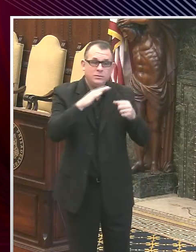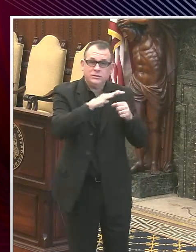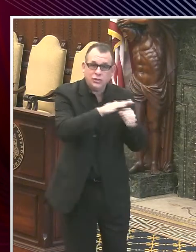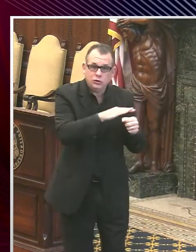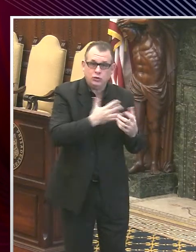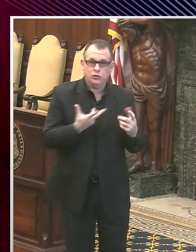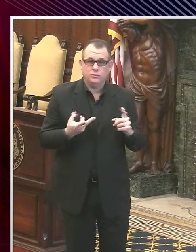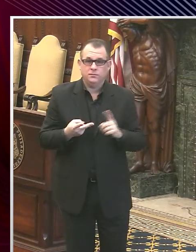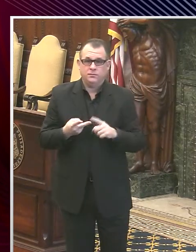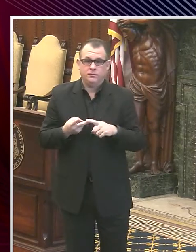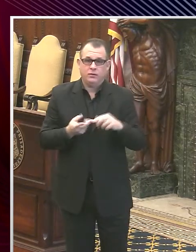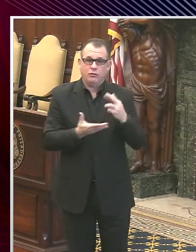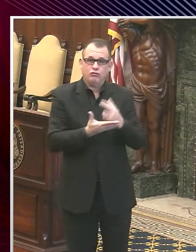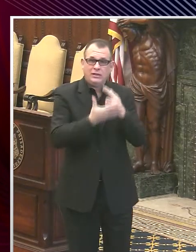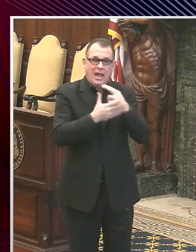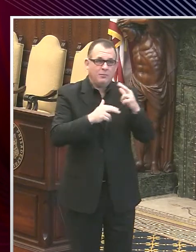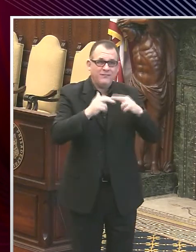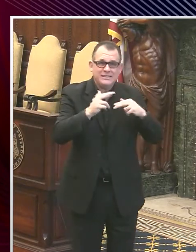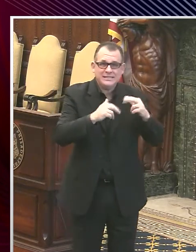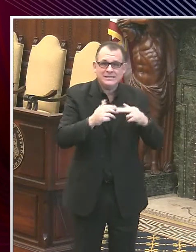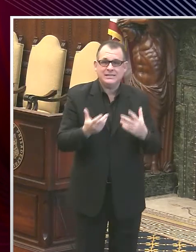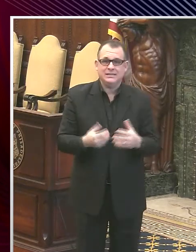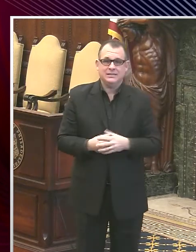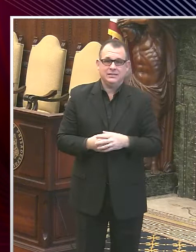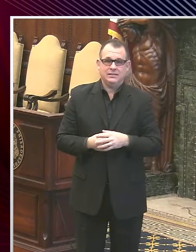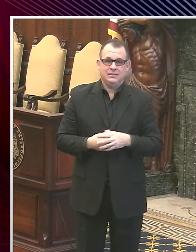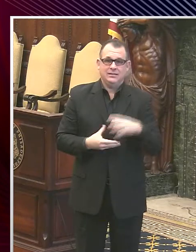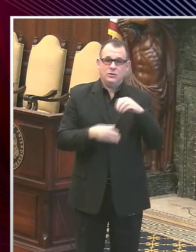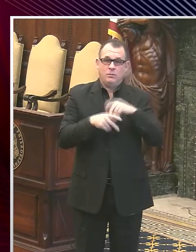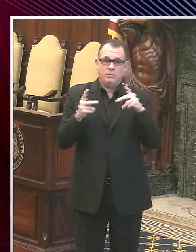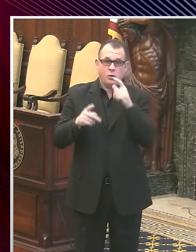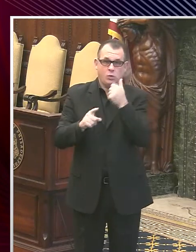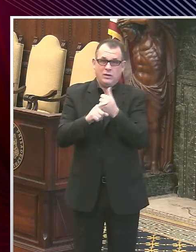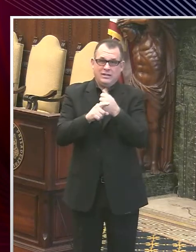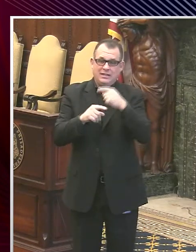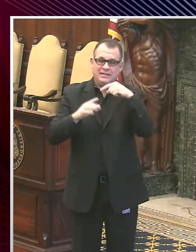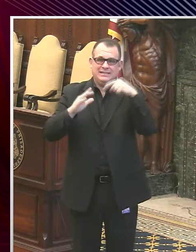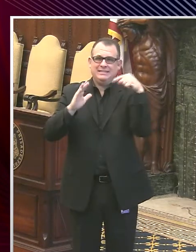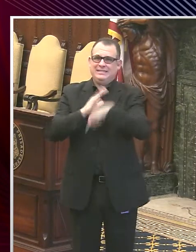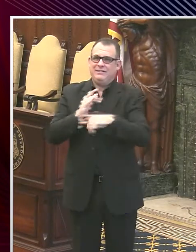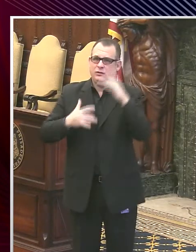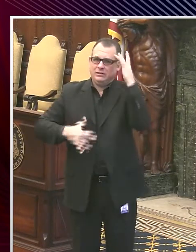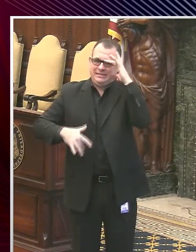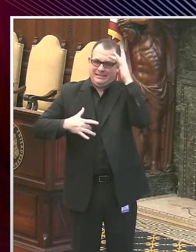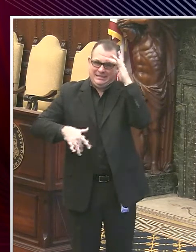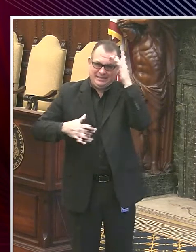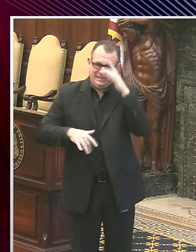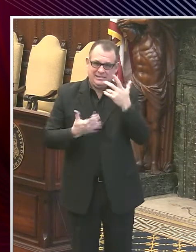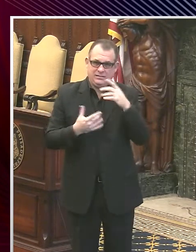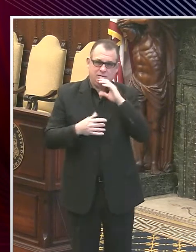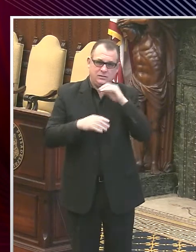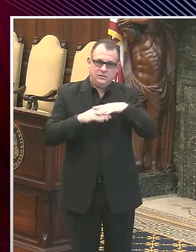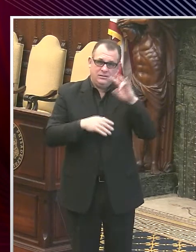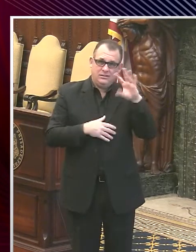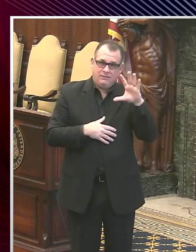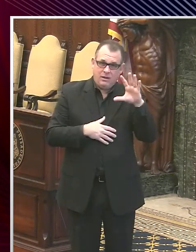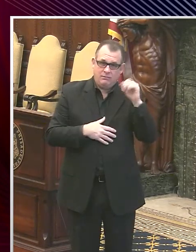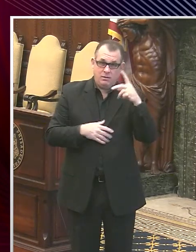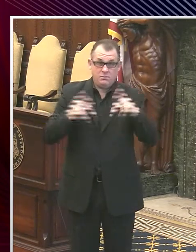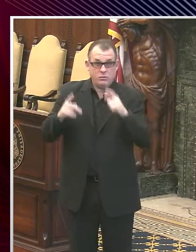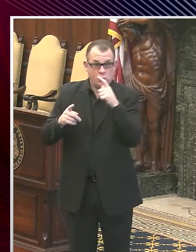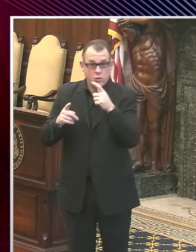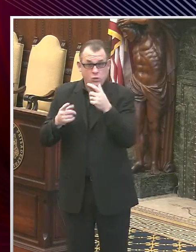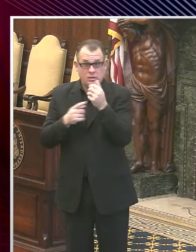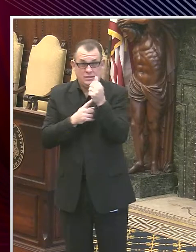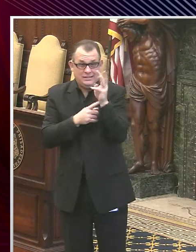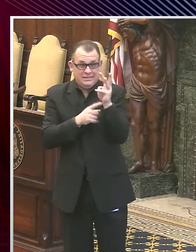facilities. And then people who have greater risk of severe illness, including people over the age of 75, but also including